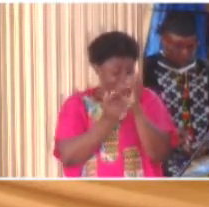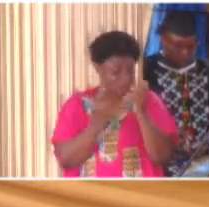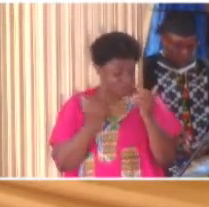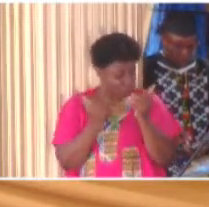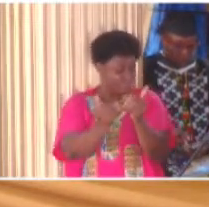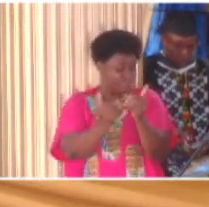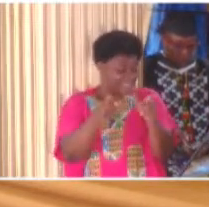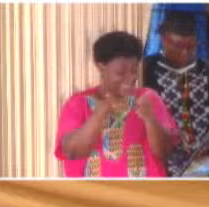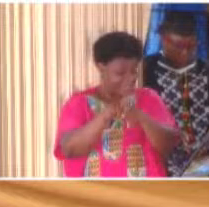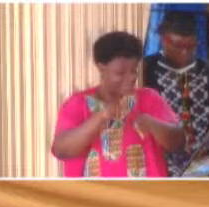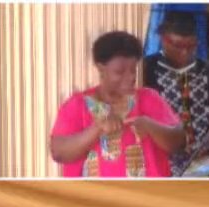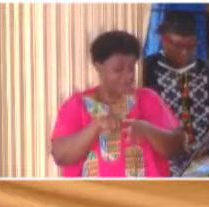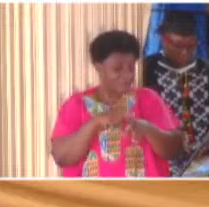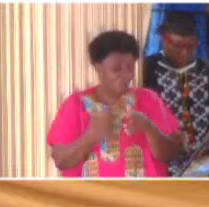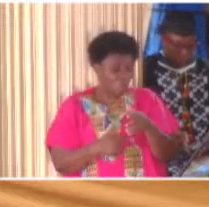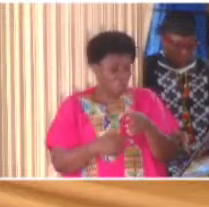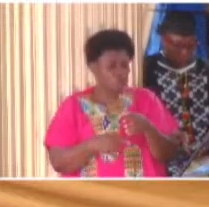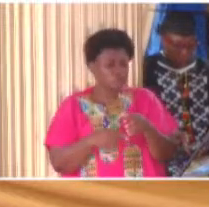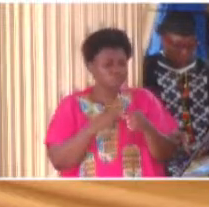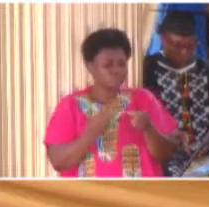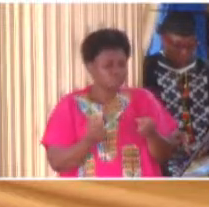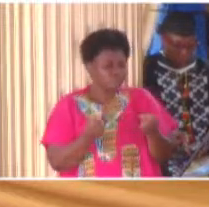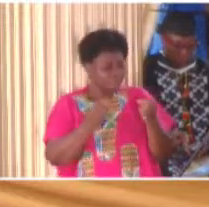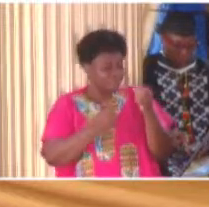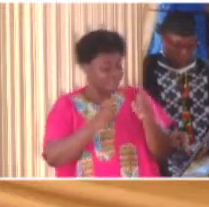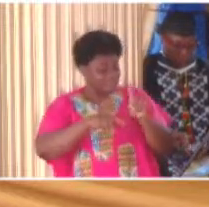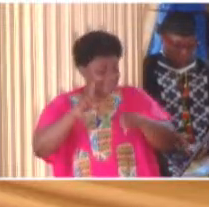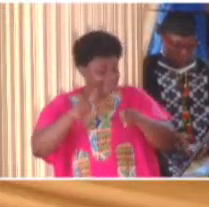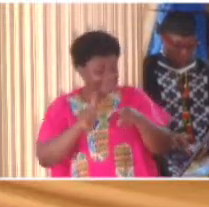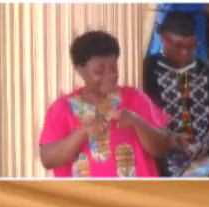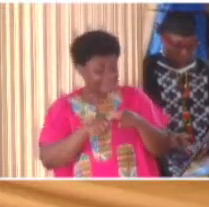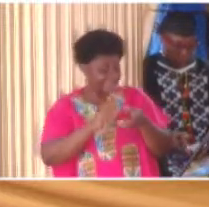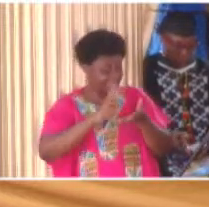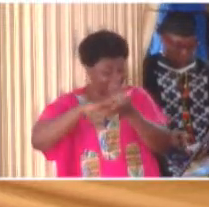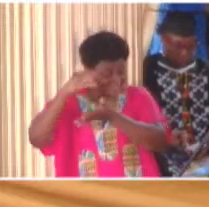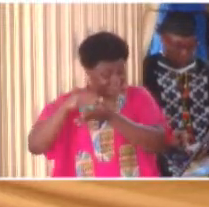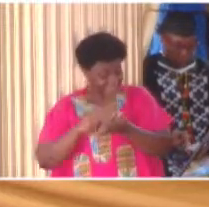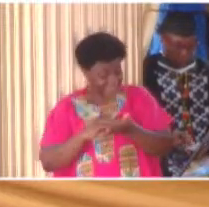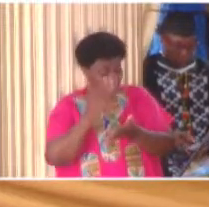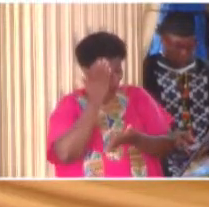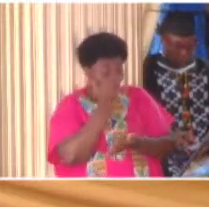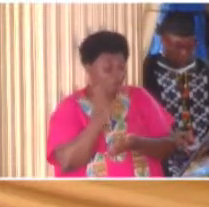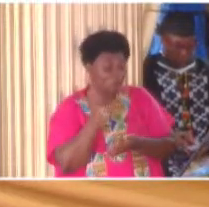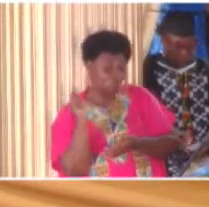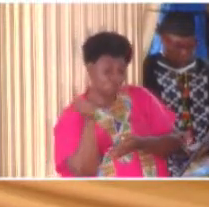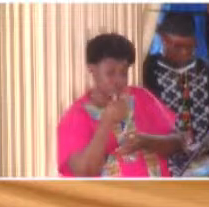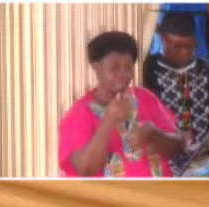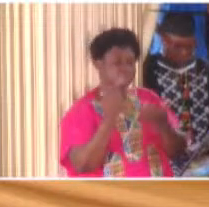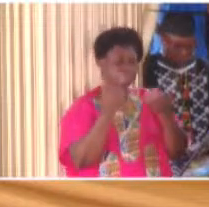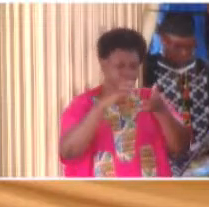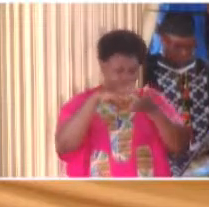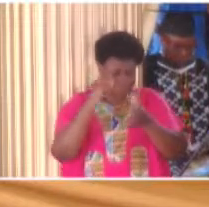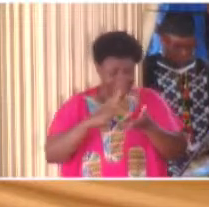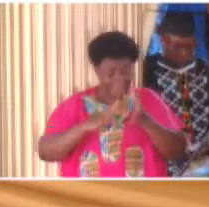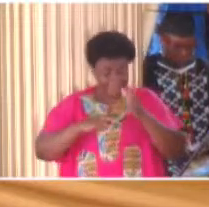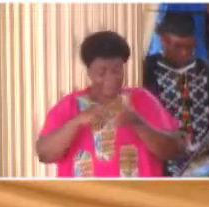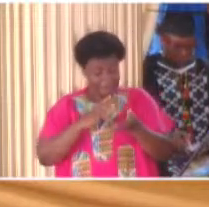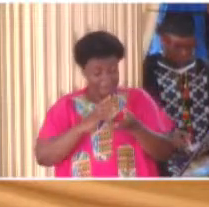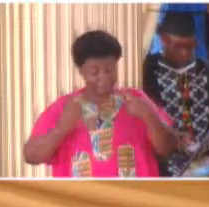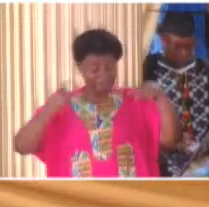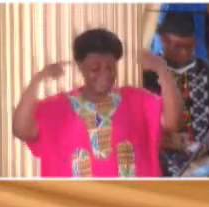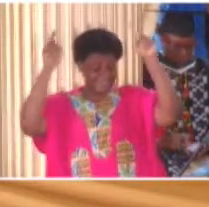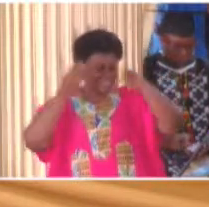technology-driven, and interdisciplinary learning, ensuring that you, our students, excel in an